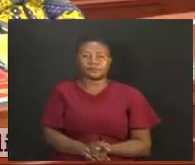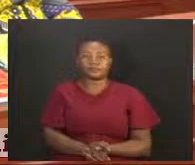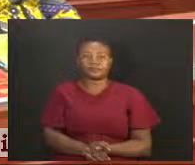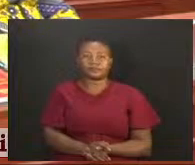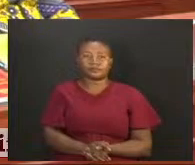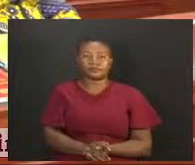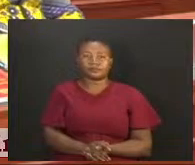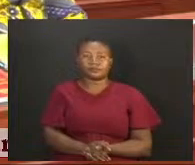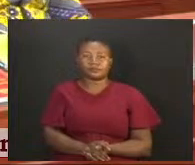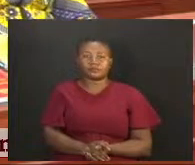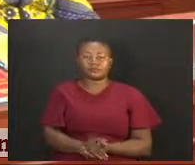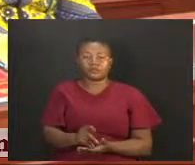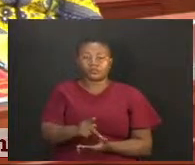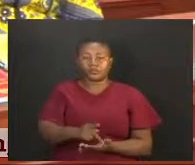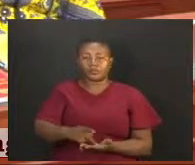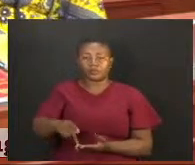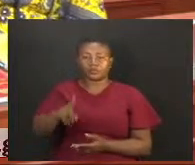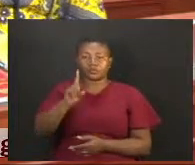Mr. Speaker, the part 1